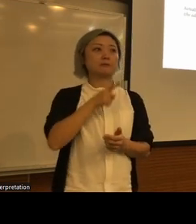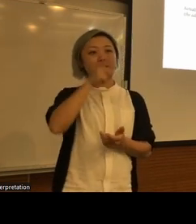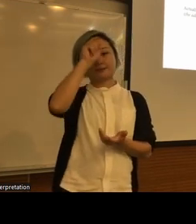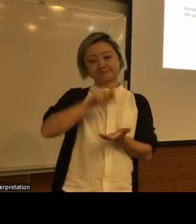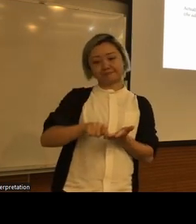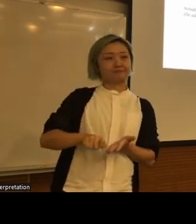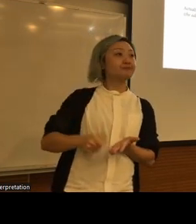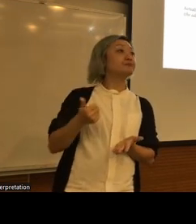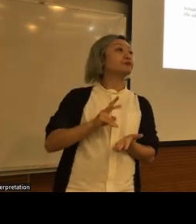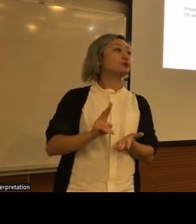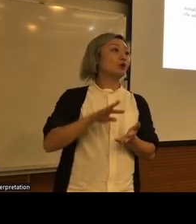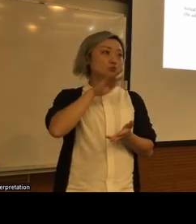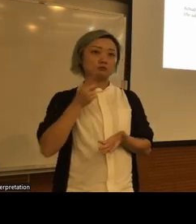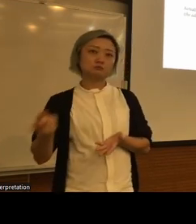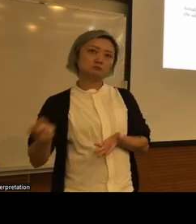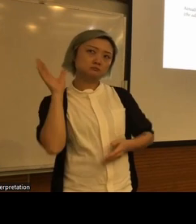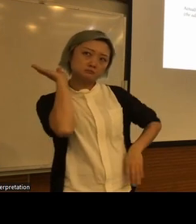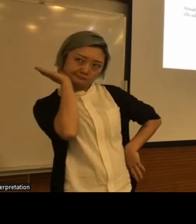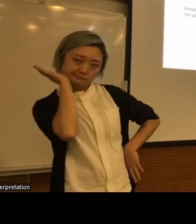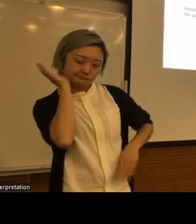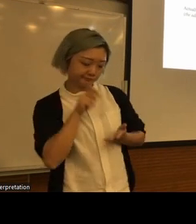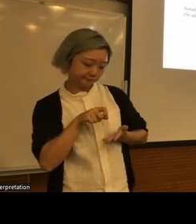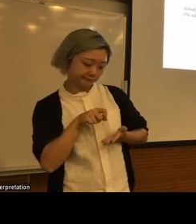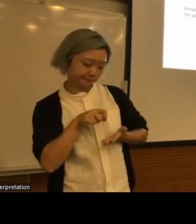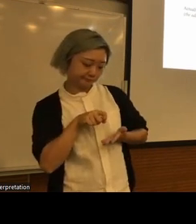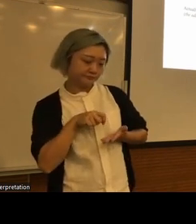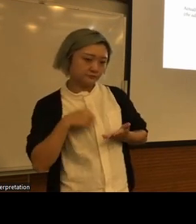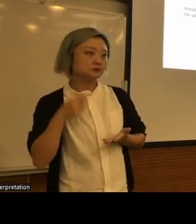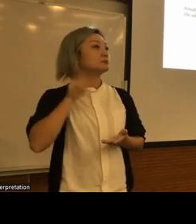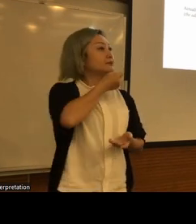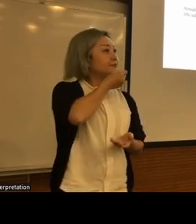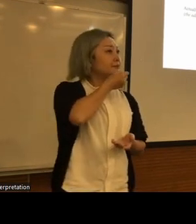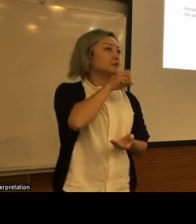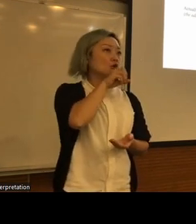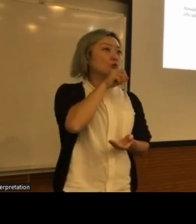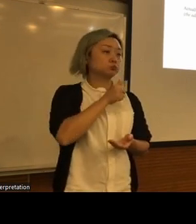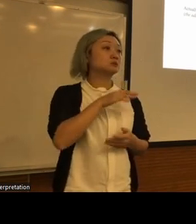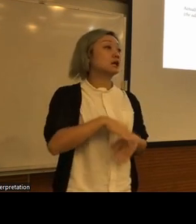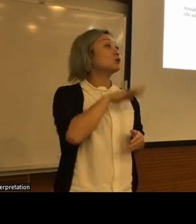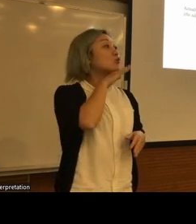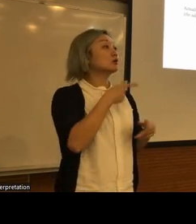in consecutive interpreting, while you listen, you take notes. In simultaneous, while you listen, you speak.